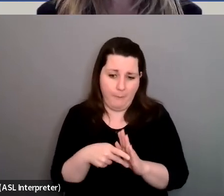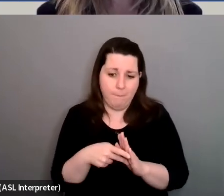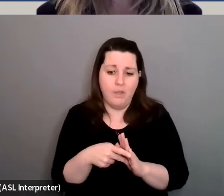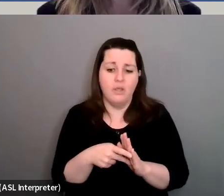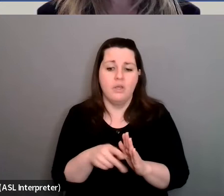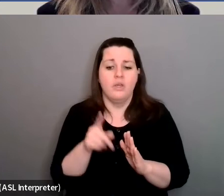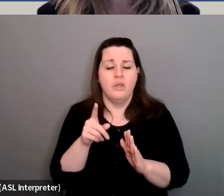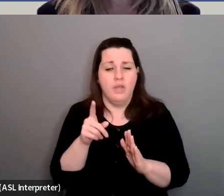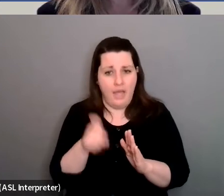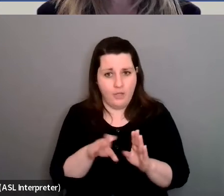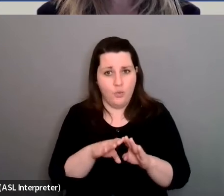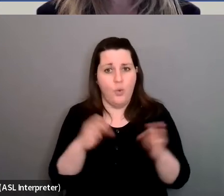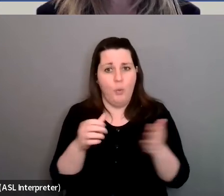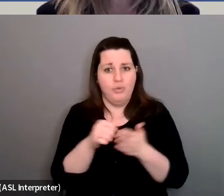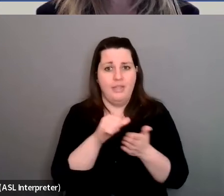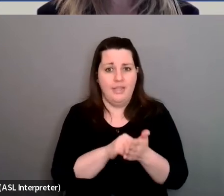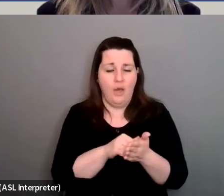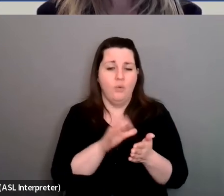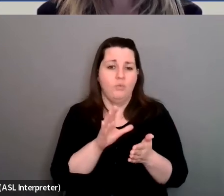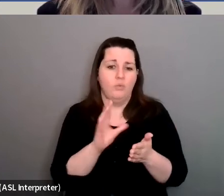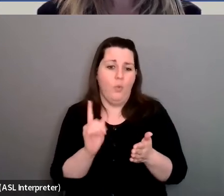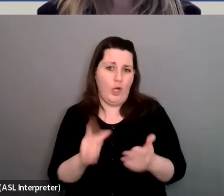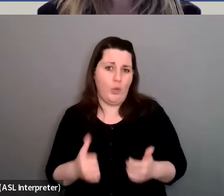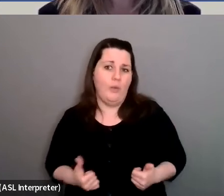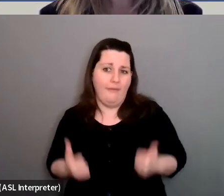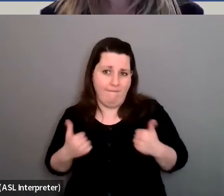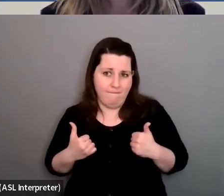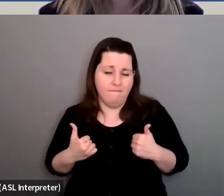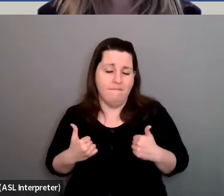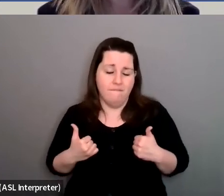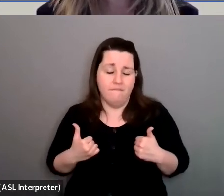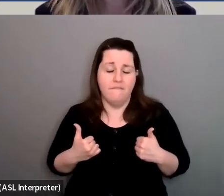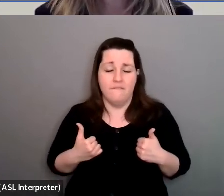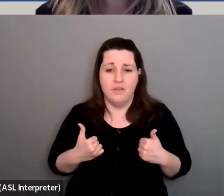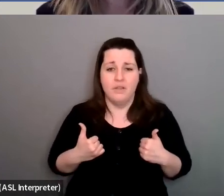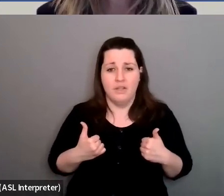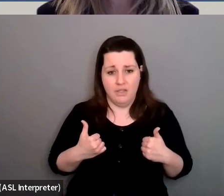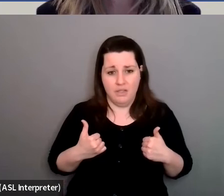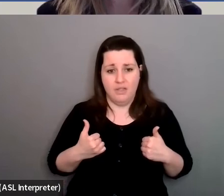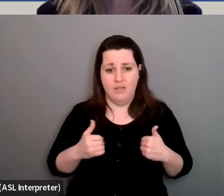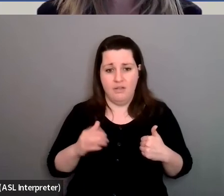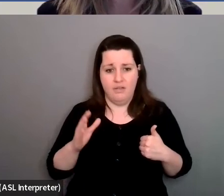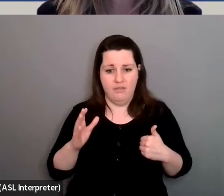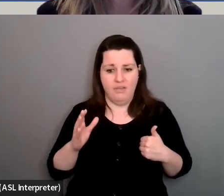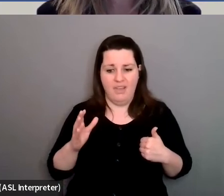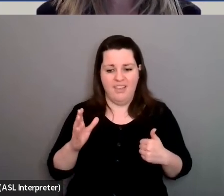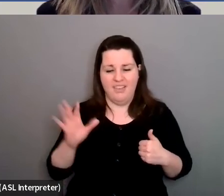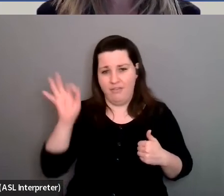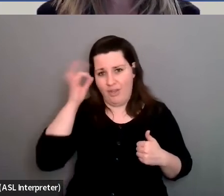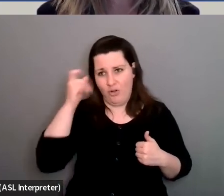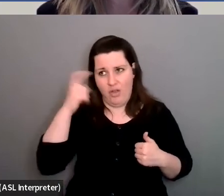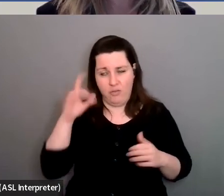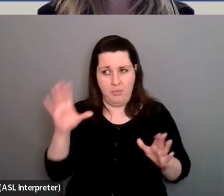the account in the state of in your state of residence. That was relatively immediately lifted by the federal government